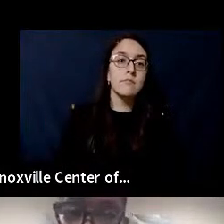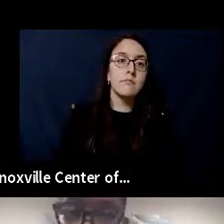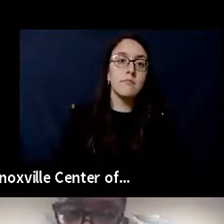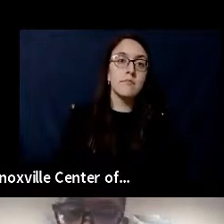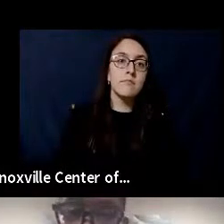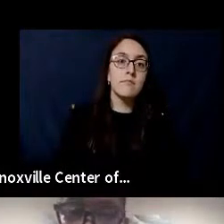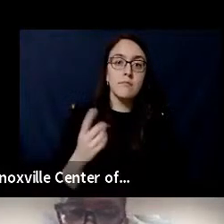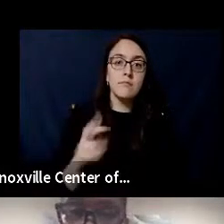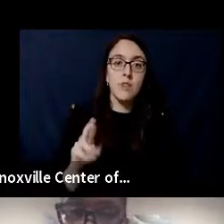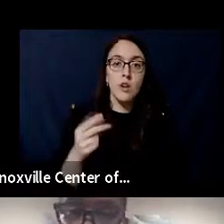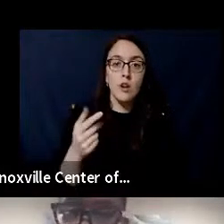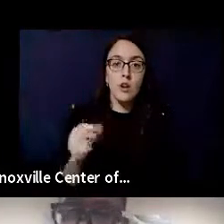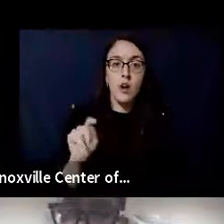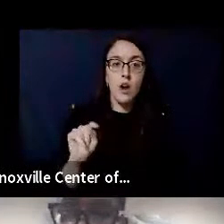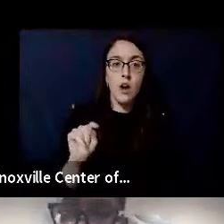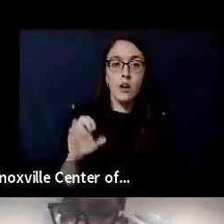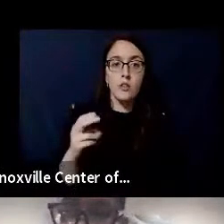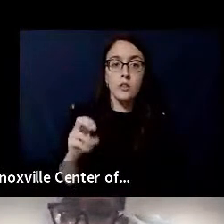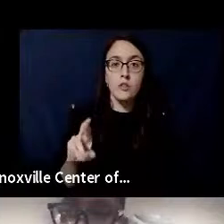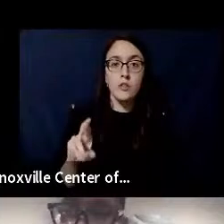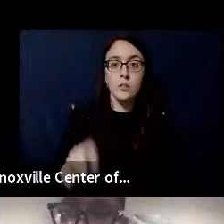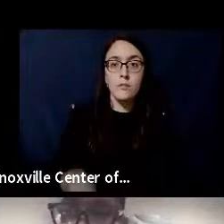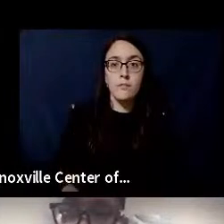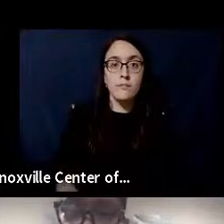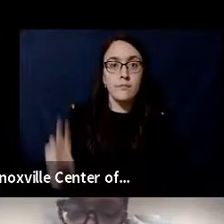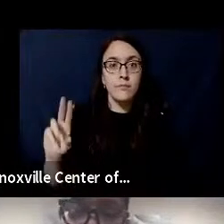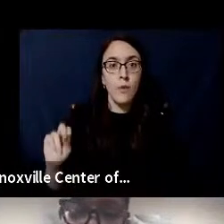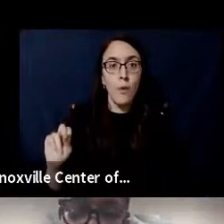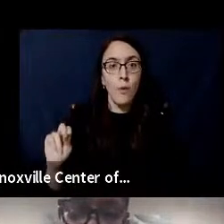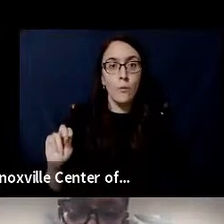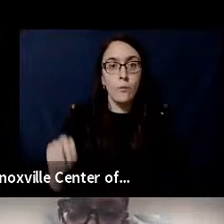Dr. Gotcher? No.